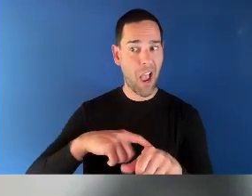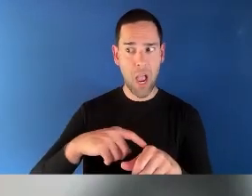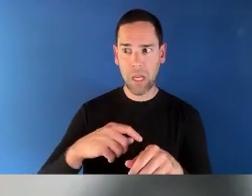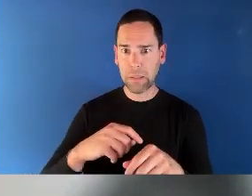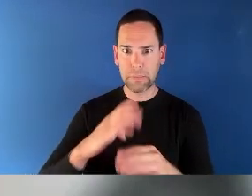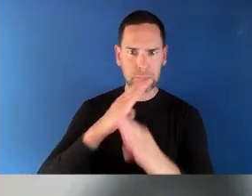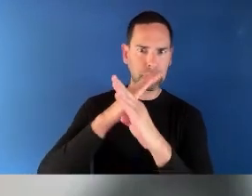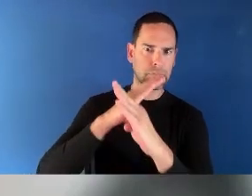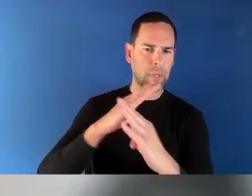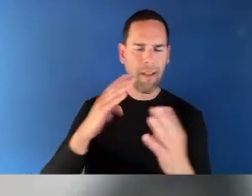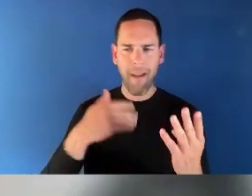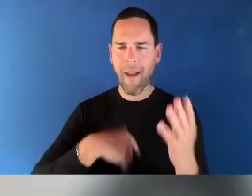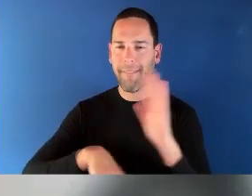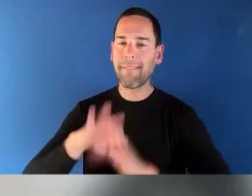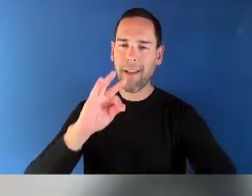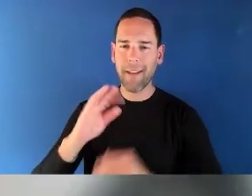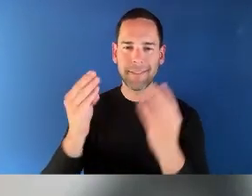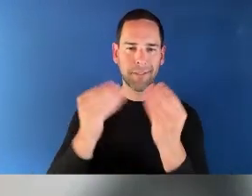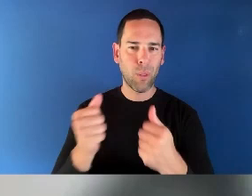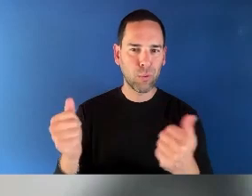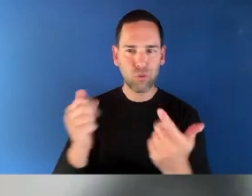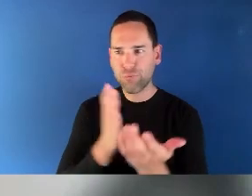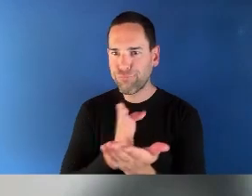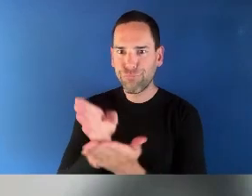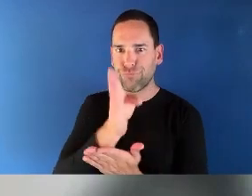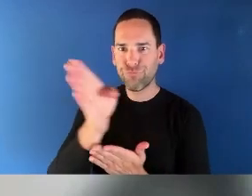career that's worked for me, and